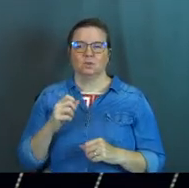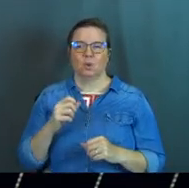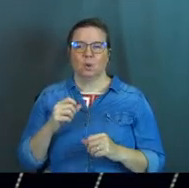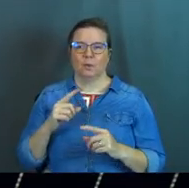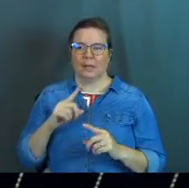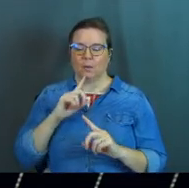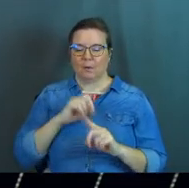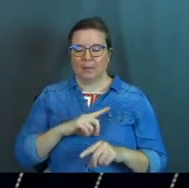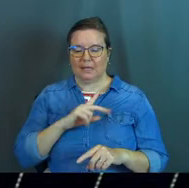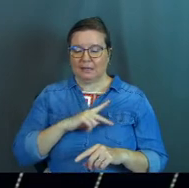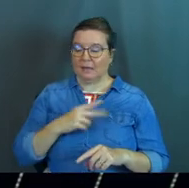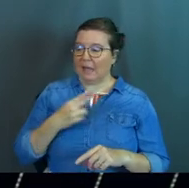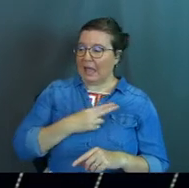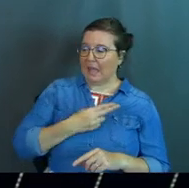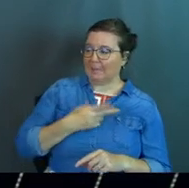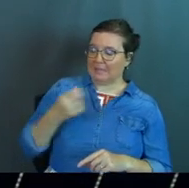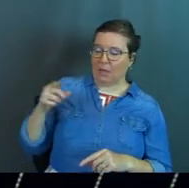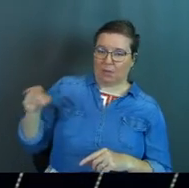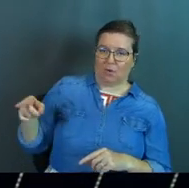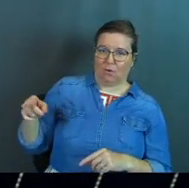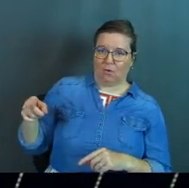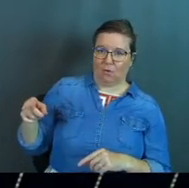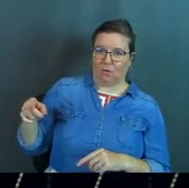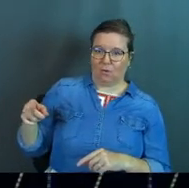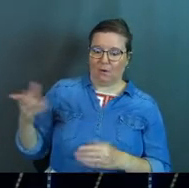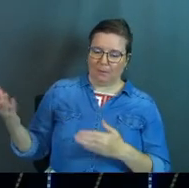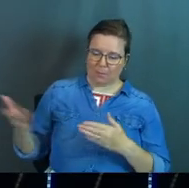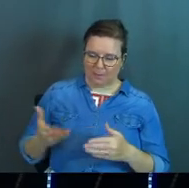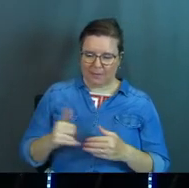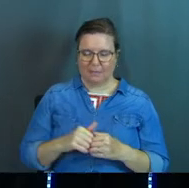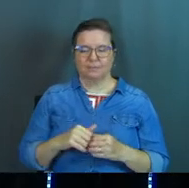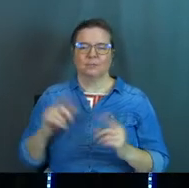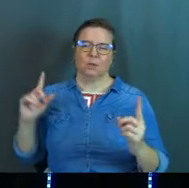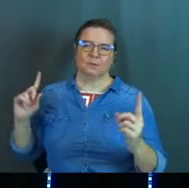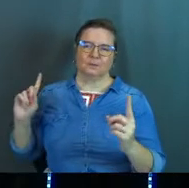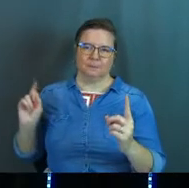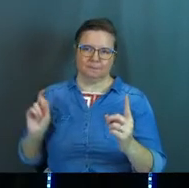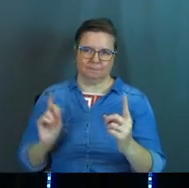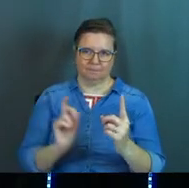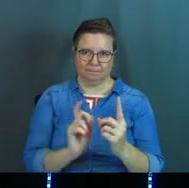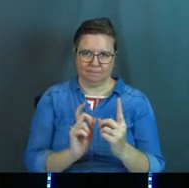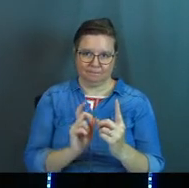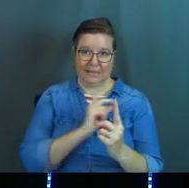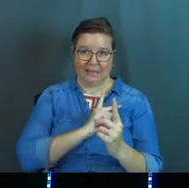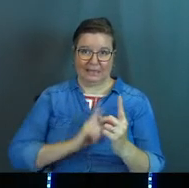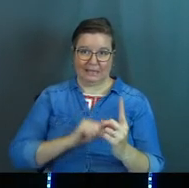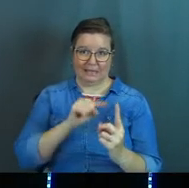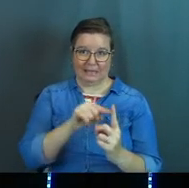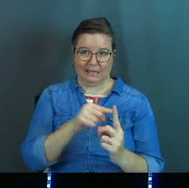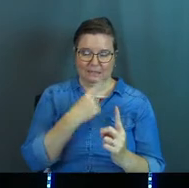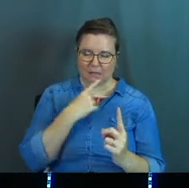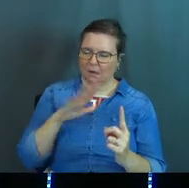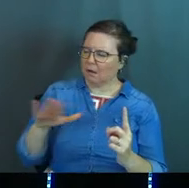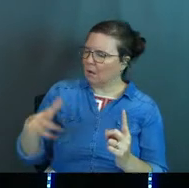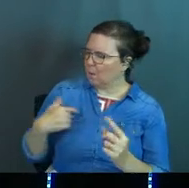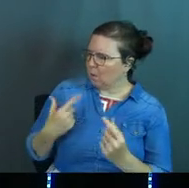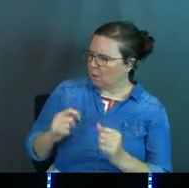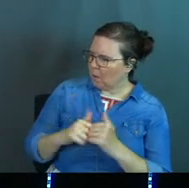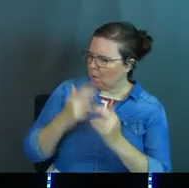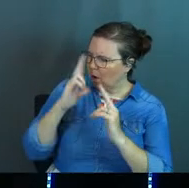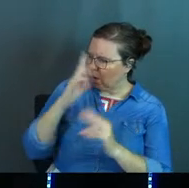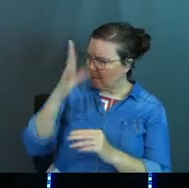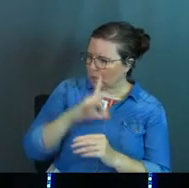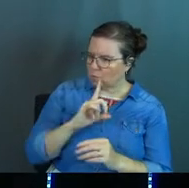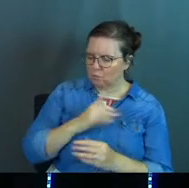the attendants replied to the king, Haman is out there. Bring him in, the king ordered. So Haman came in, and the king said, what should I do to honor a